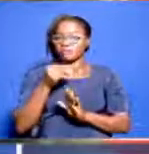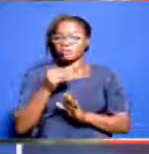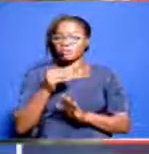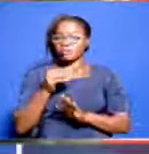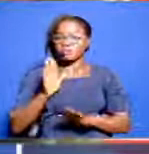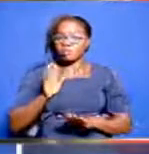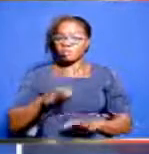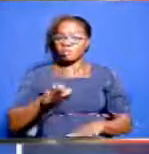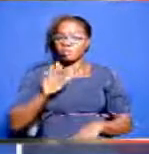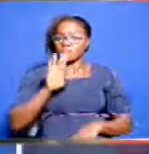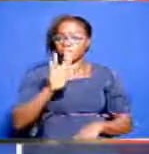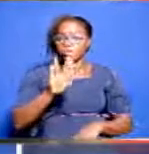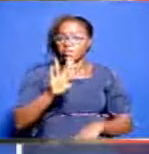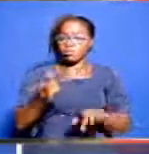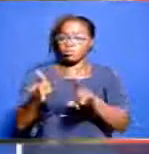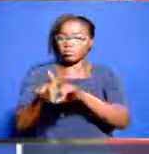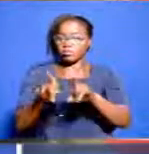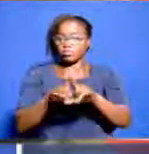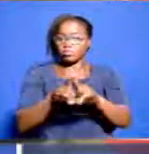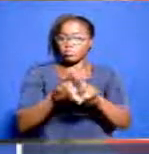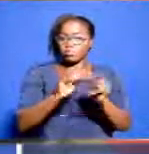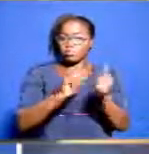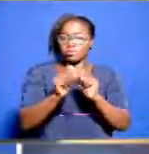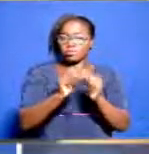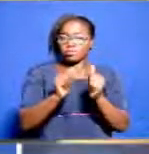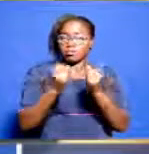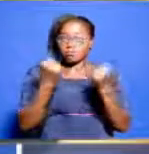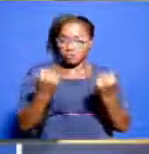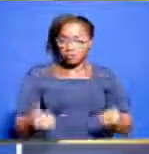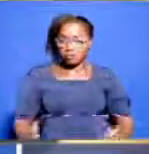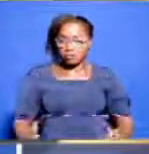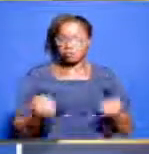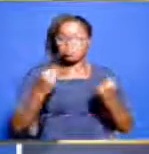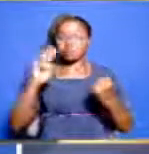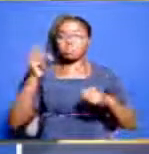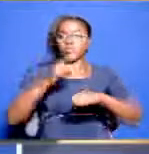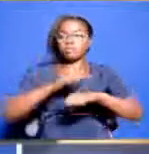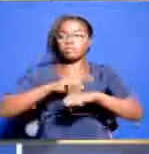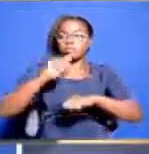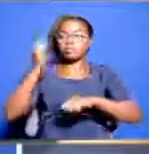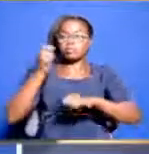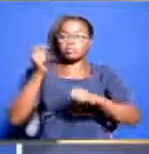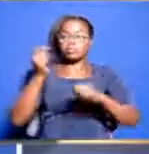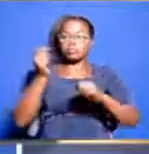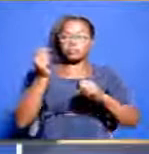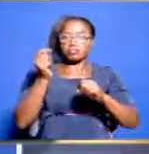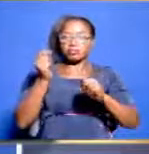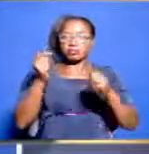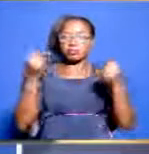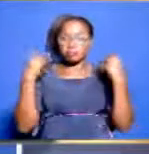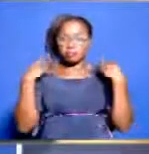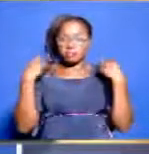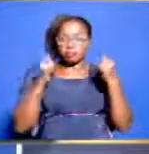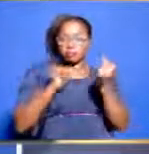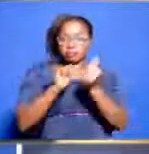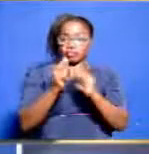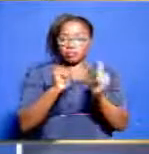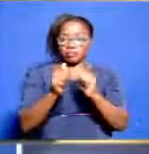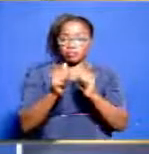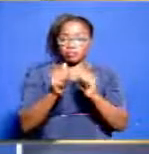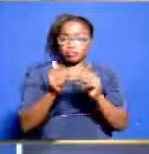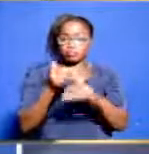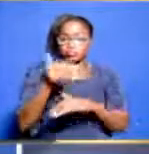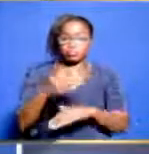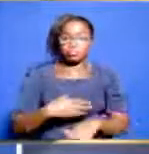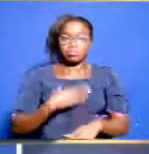wanne kwenye mashindano hayo ya siku nne. Itakuwa ni mara ya pili kwa Kenya kuandaa mashindano hayo baada ya kuwa mwenyeji mwaka